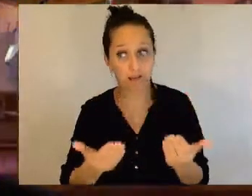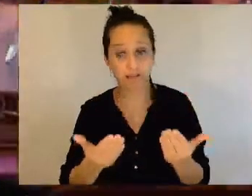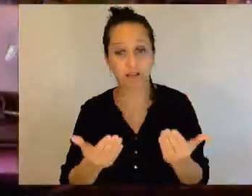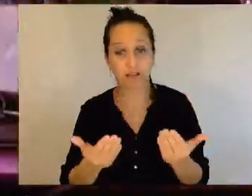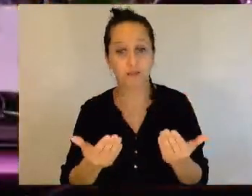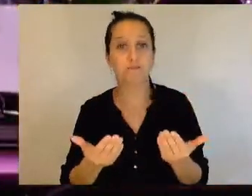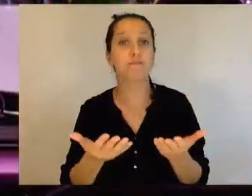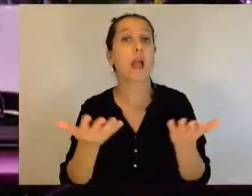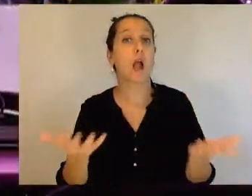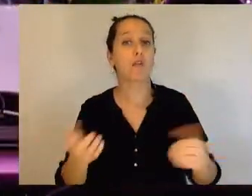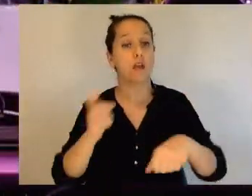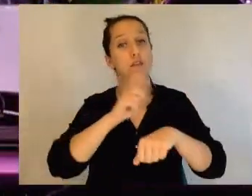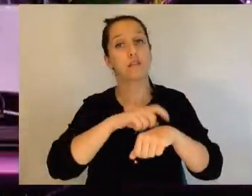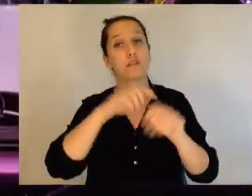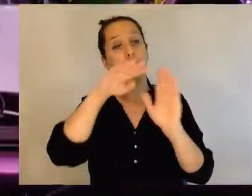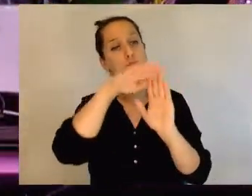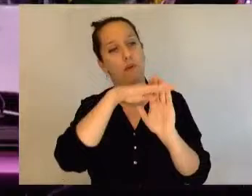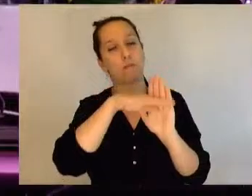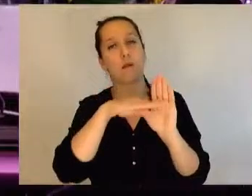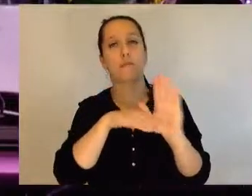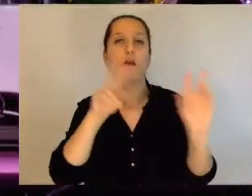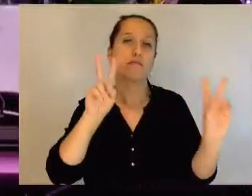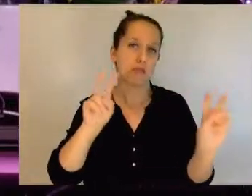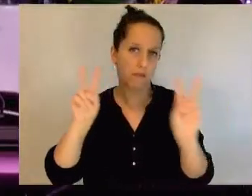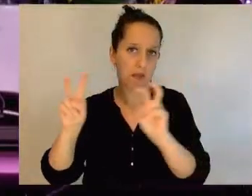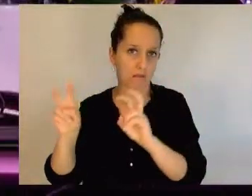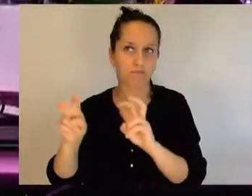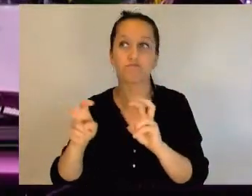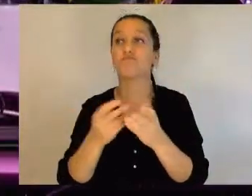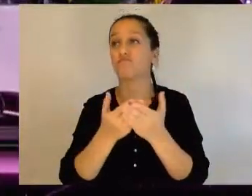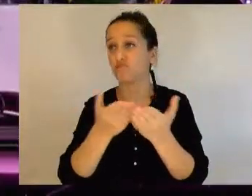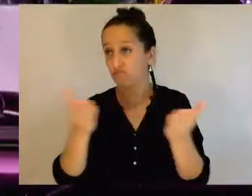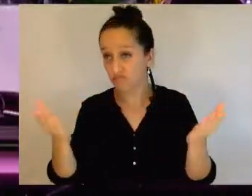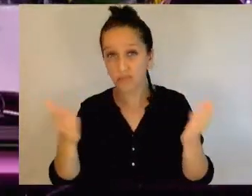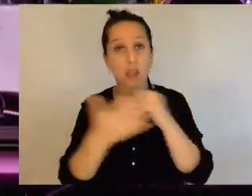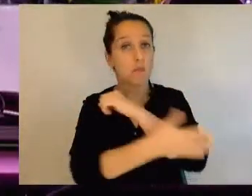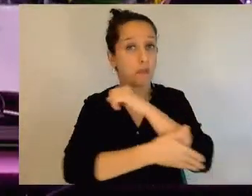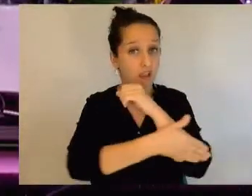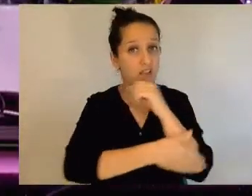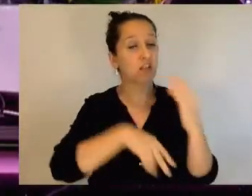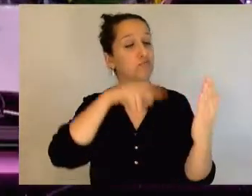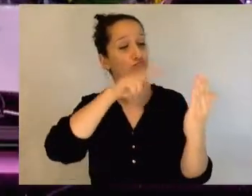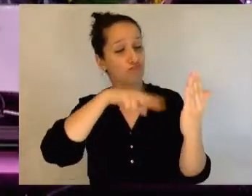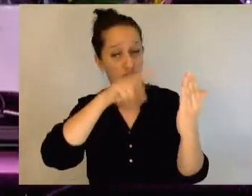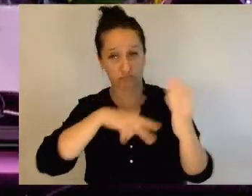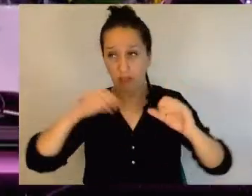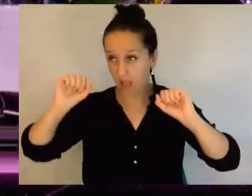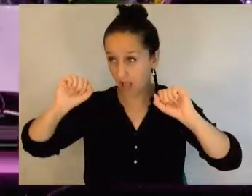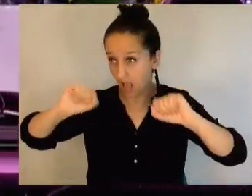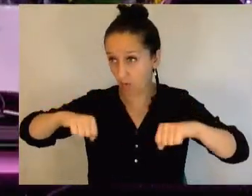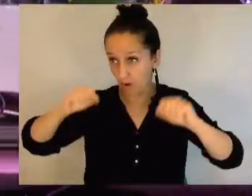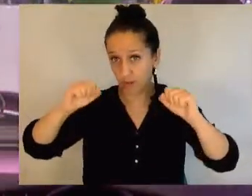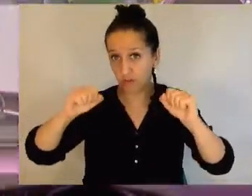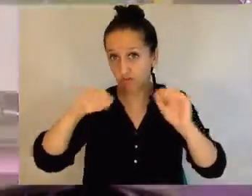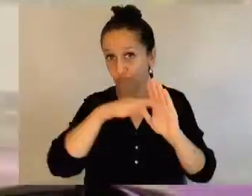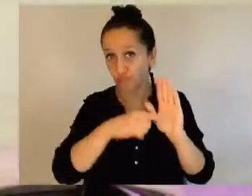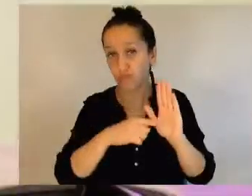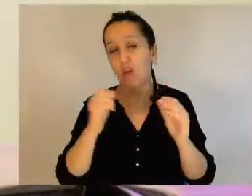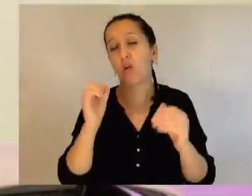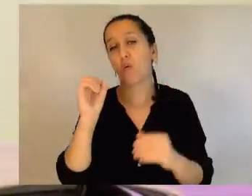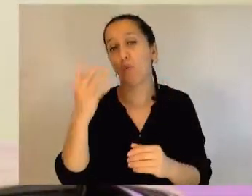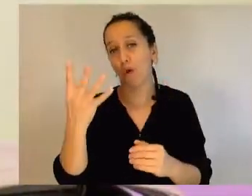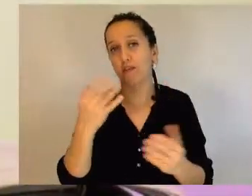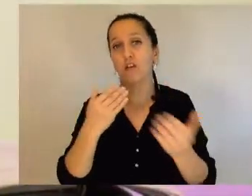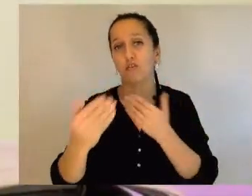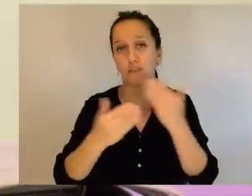Thank you. At this point, the countries will consider the approval of the agreements of the fourth meeting